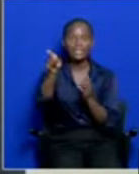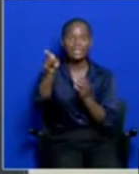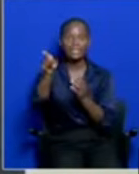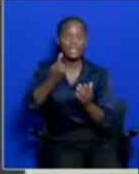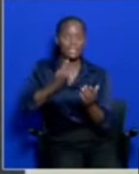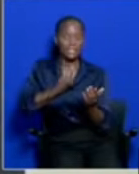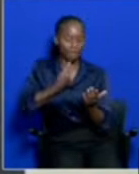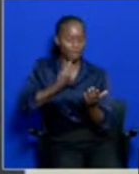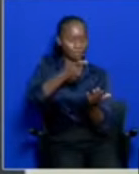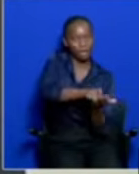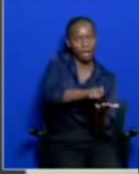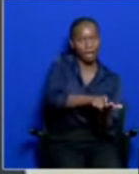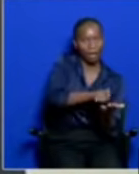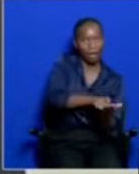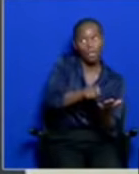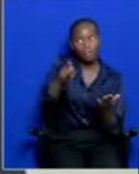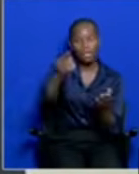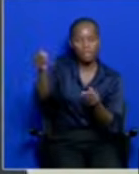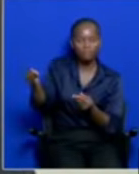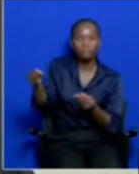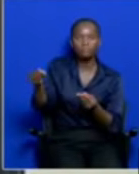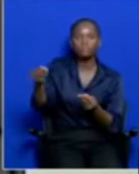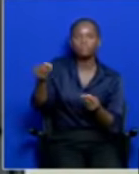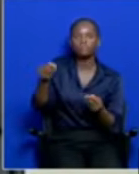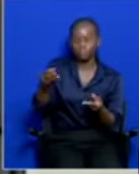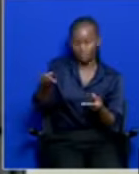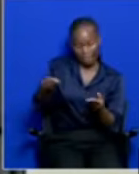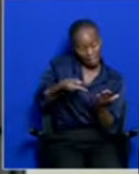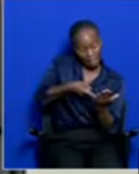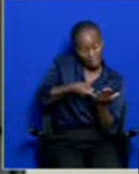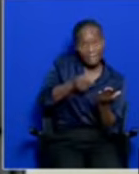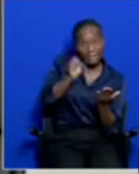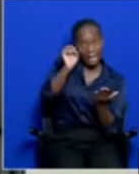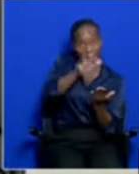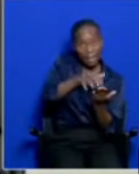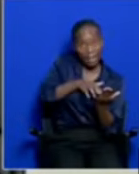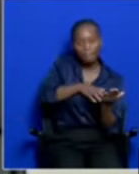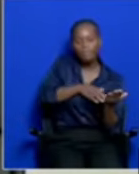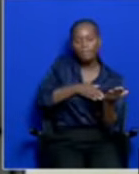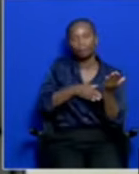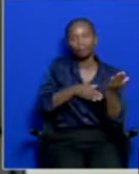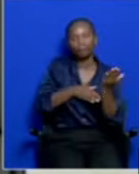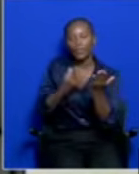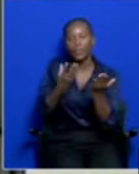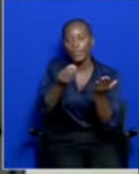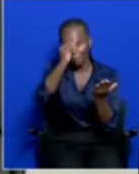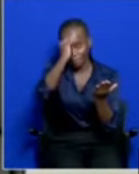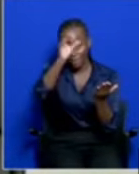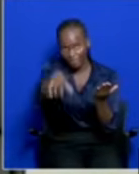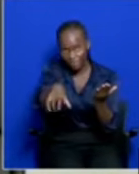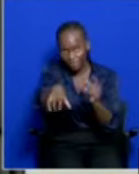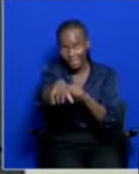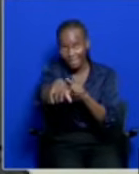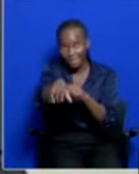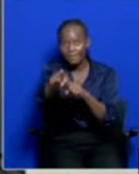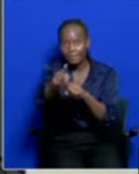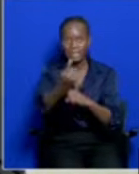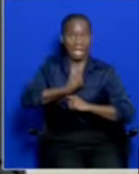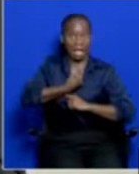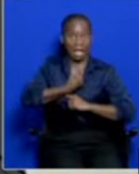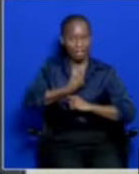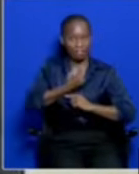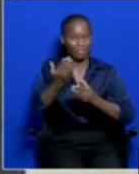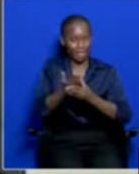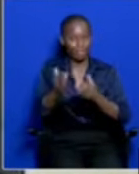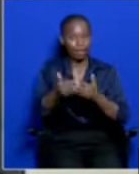to open the case myself on behalf of him, because every document was there. So in the